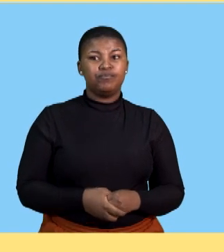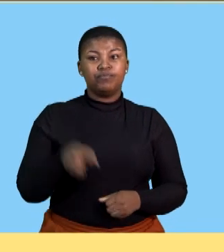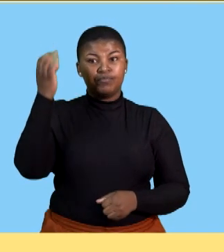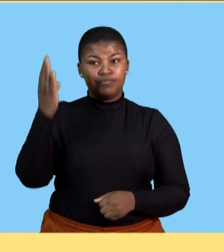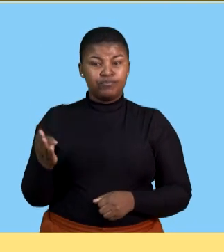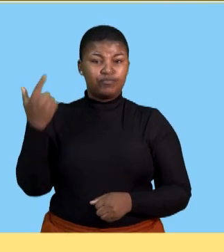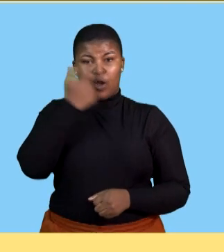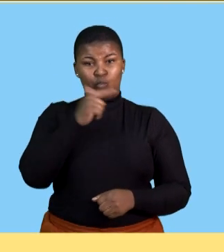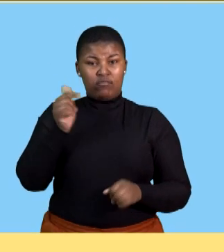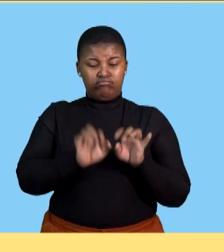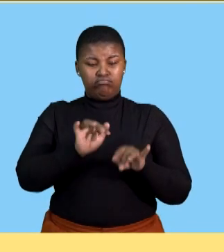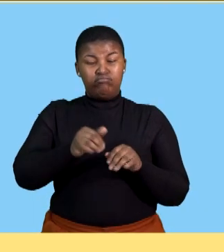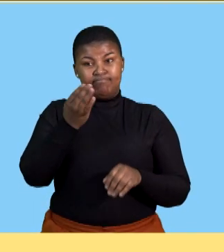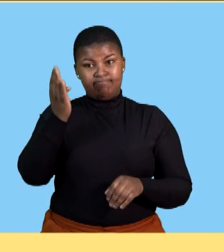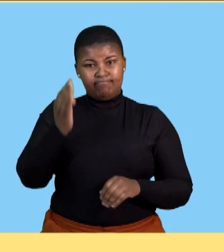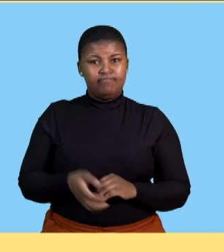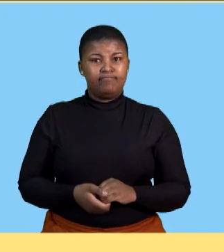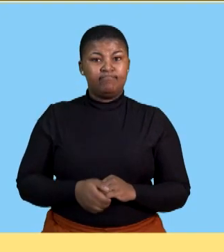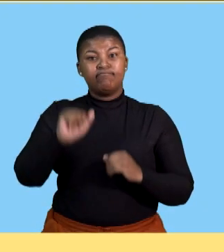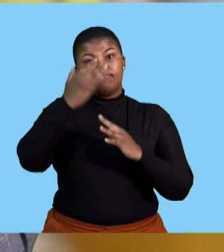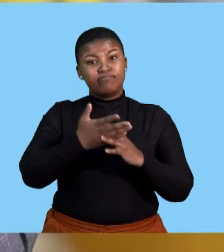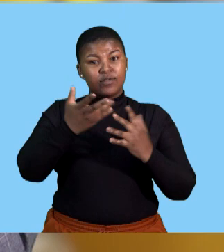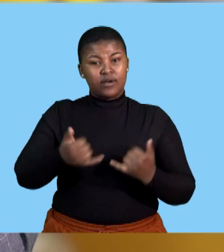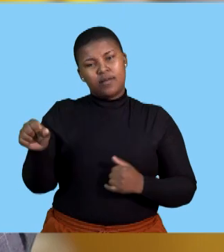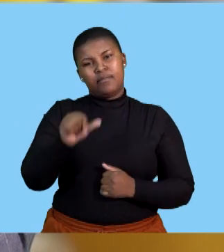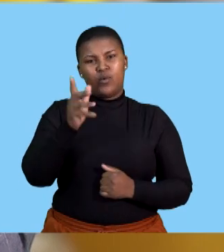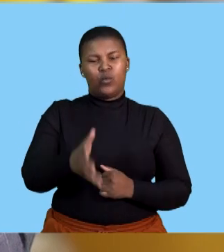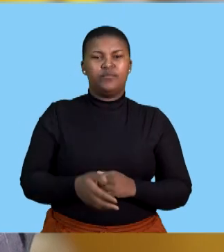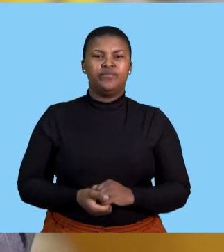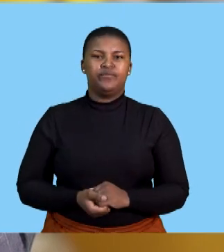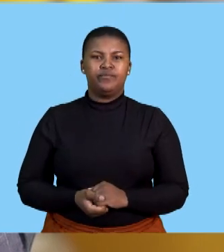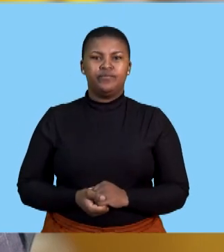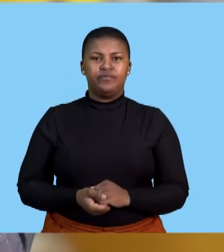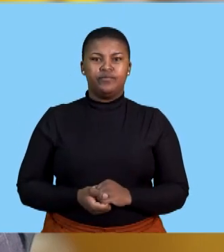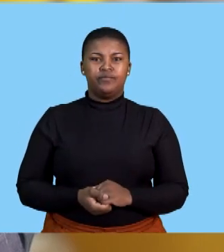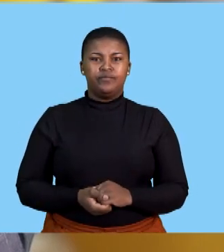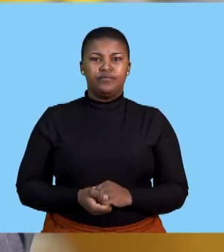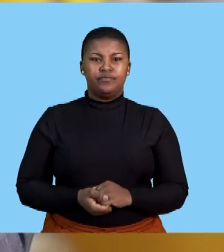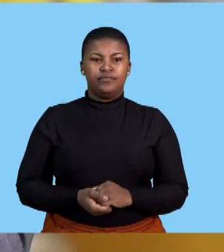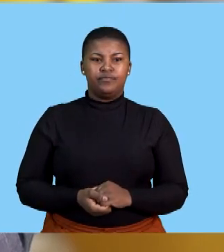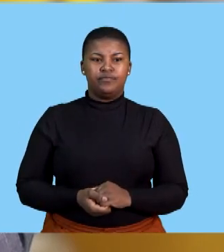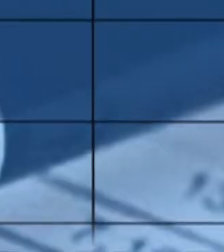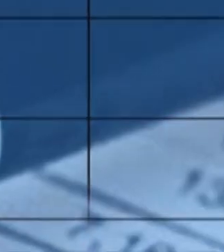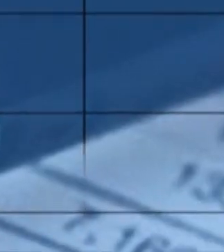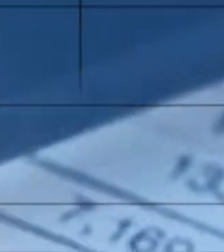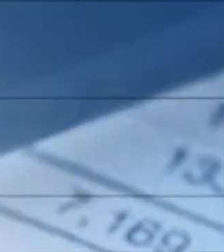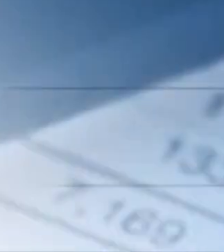it is when it is properly done. Dear learners, let's go for a net break and I'll see you shortly.